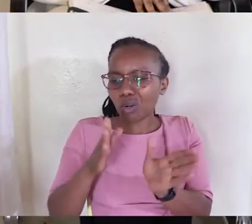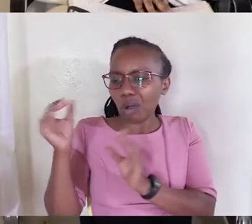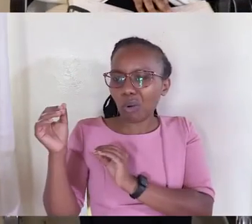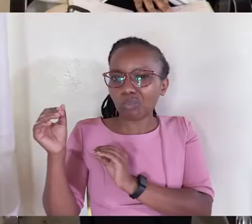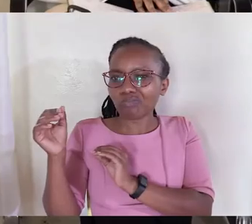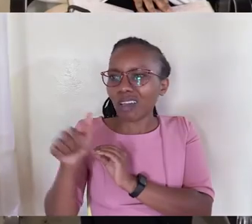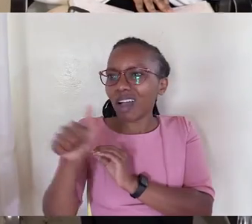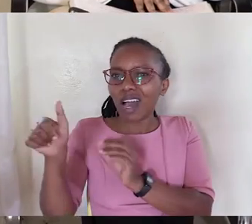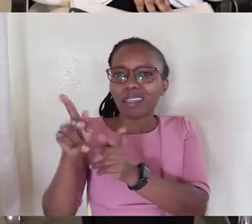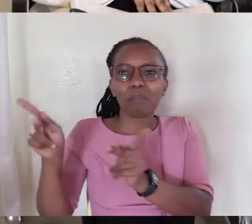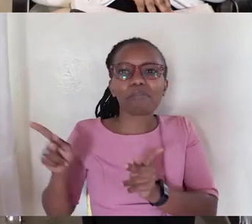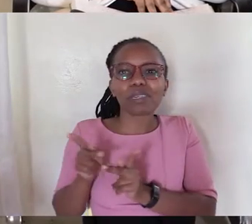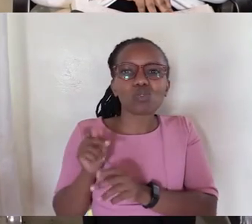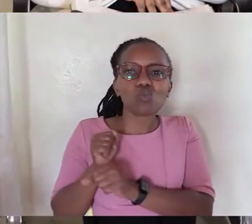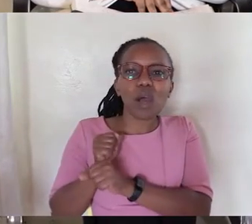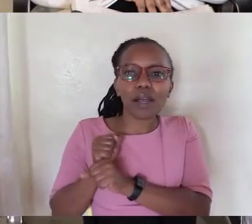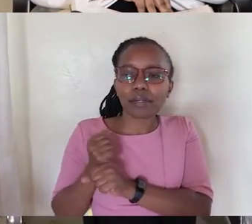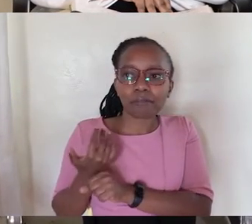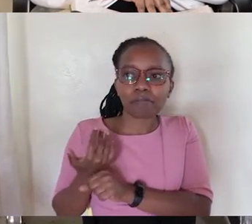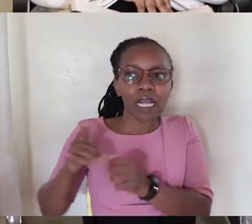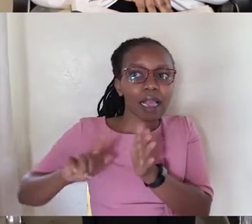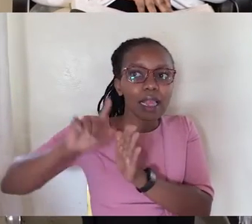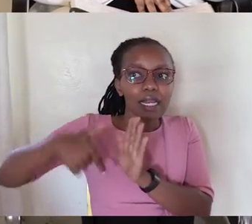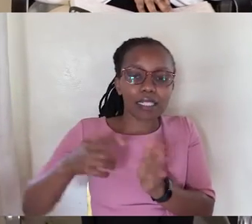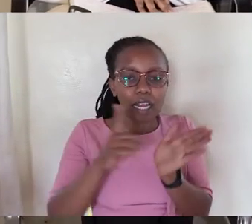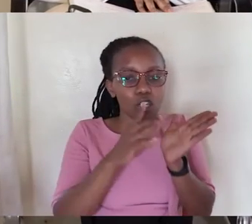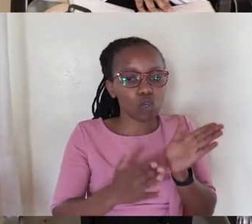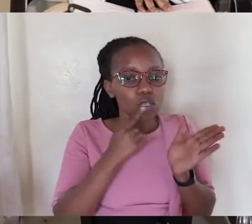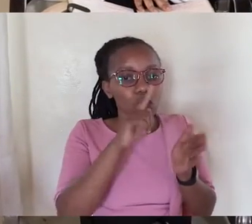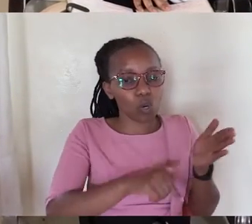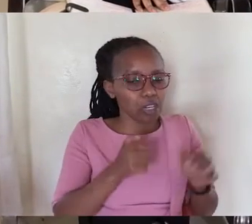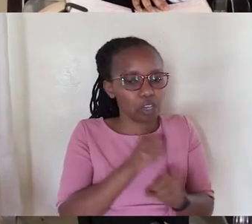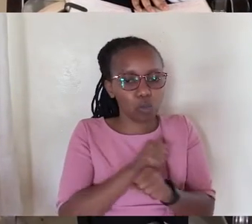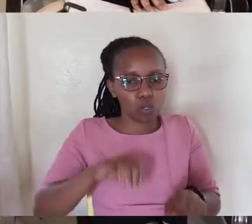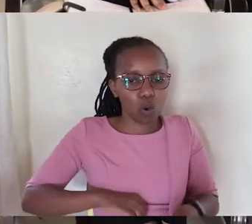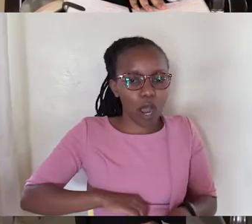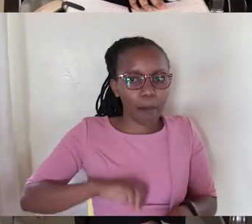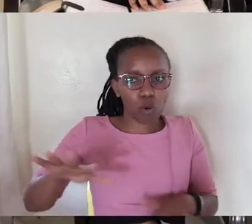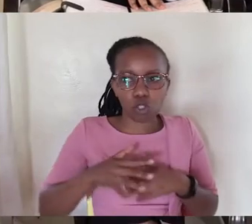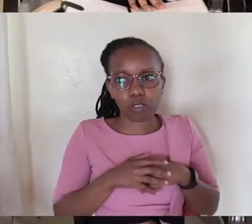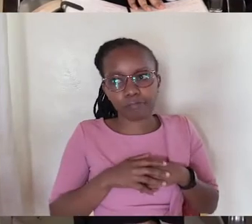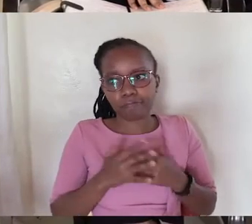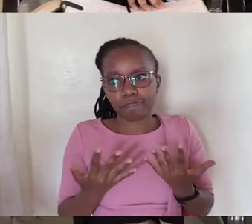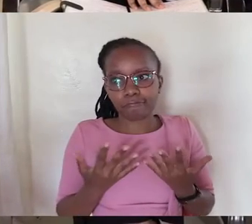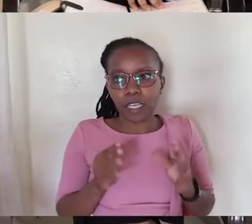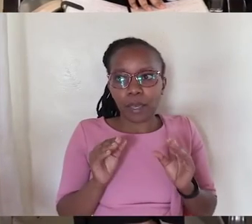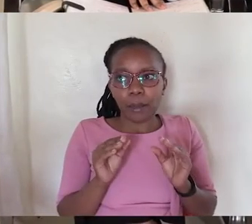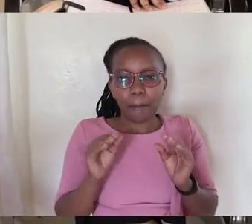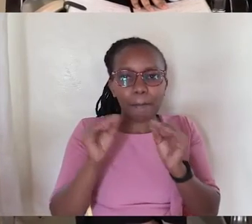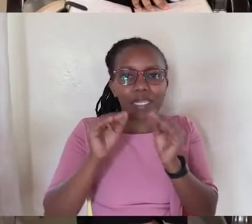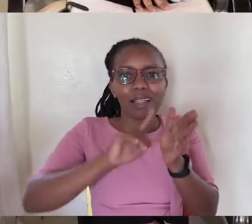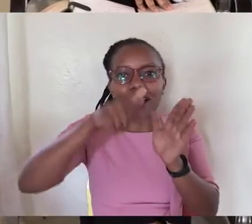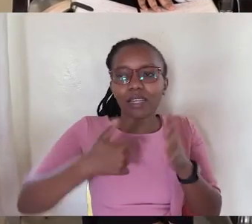was working outside. So later on he came and told me, I'm unable to do it, so let's meet a little bit